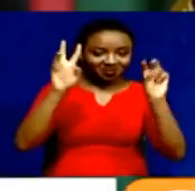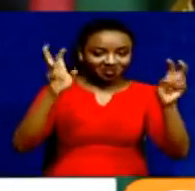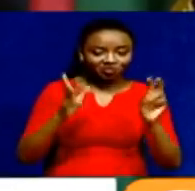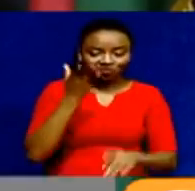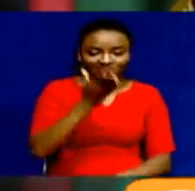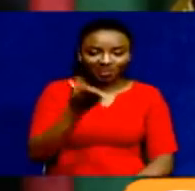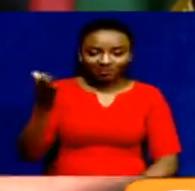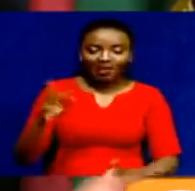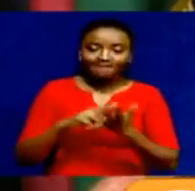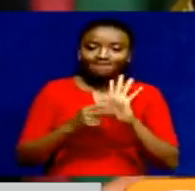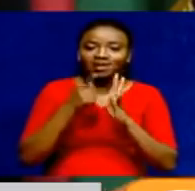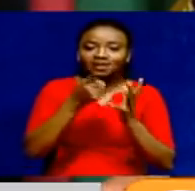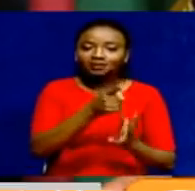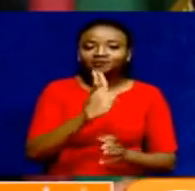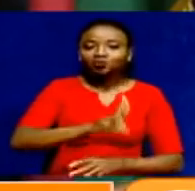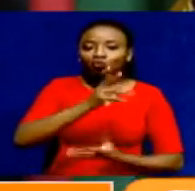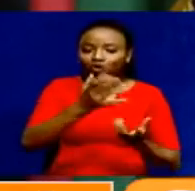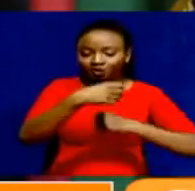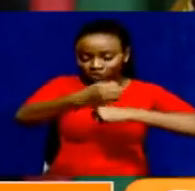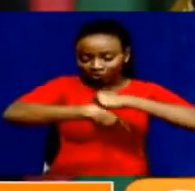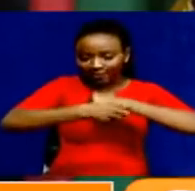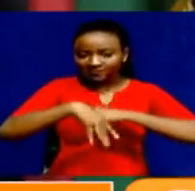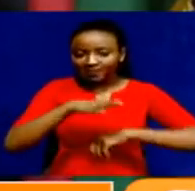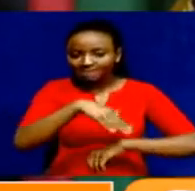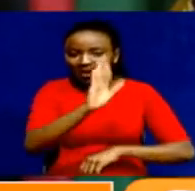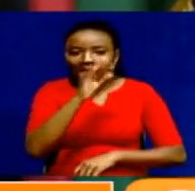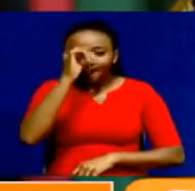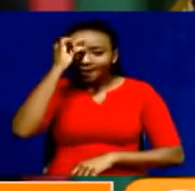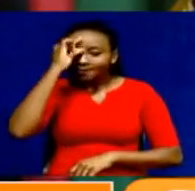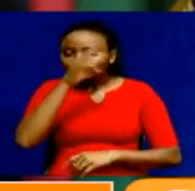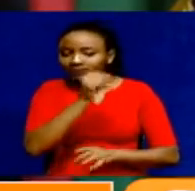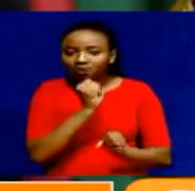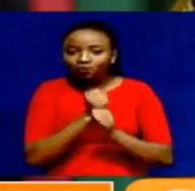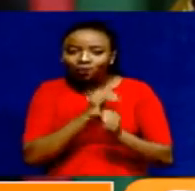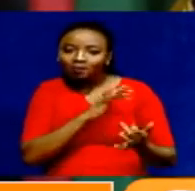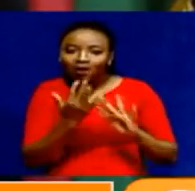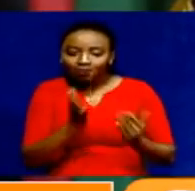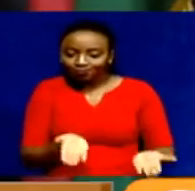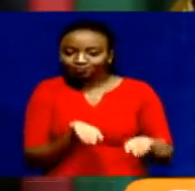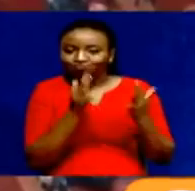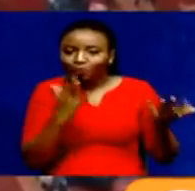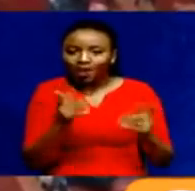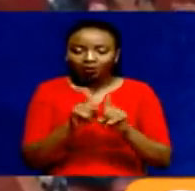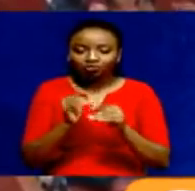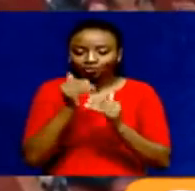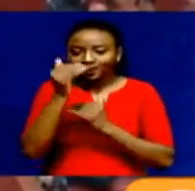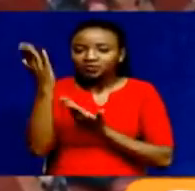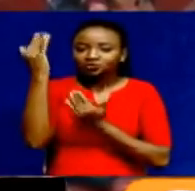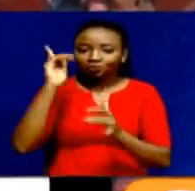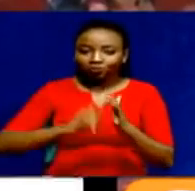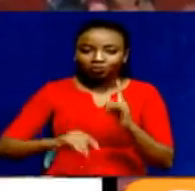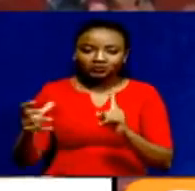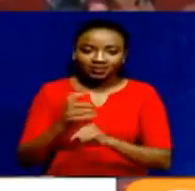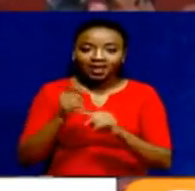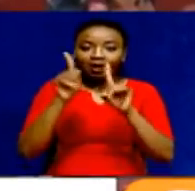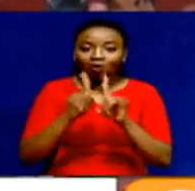and therefore he'll be telling us how far he has gone, the government has gone in the realization of the same, where we are and what is expected. Aidha, suala